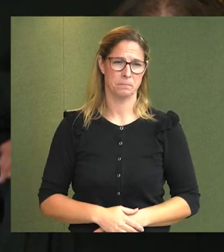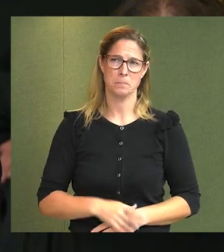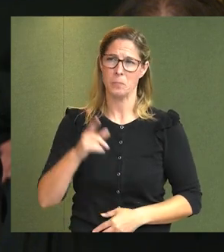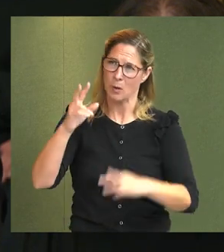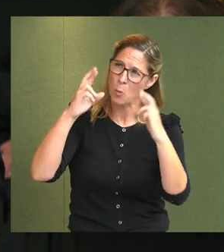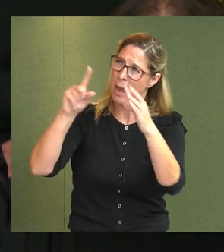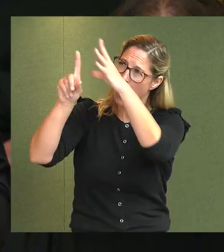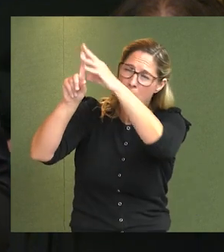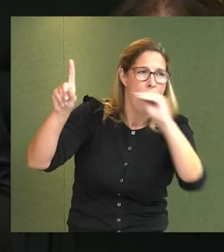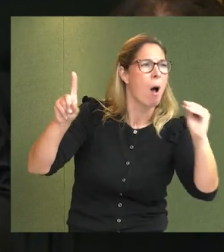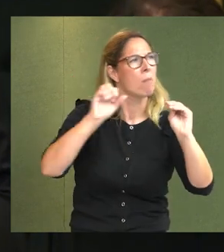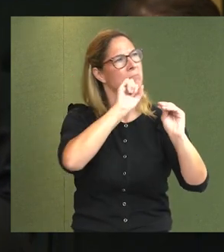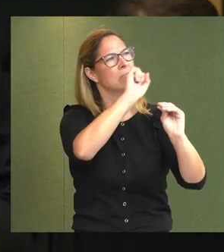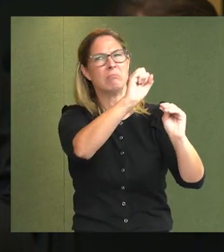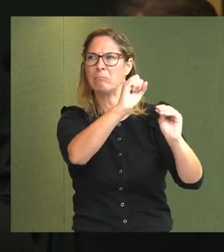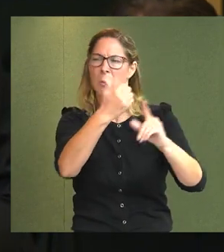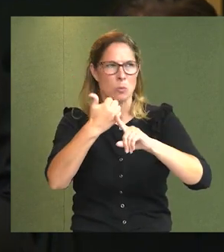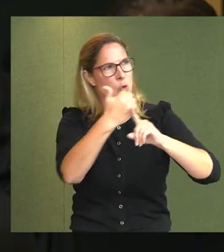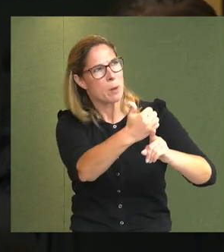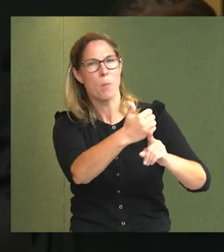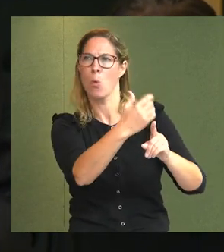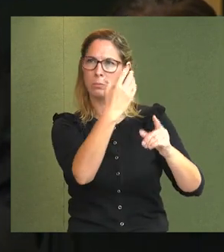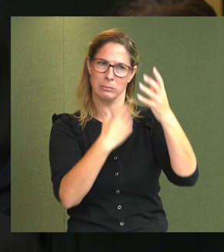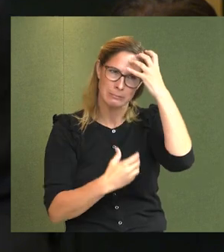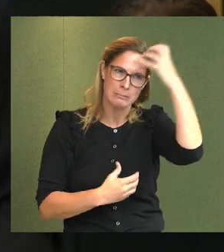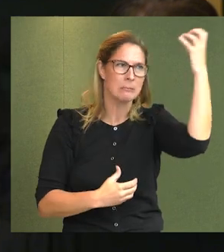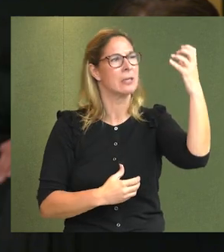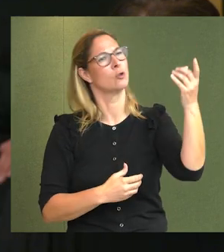Charles with wisdom and fortitude. Amen.